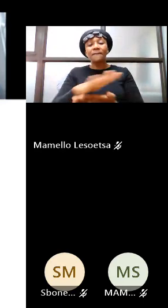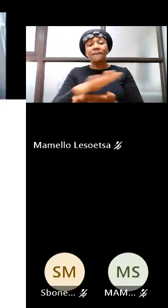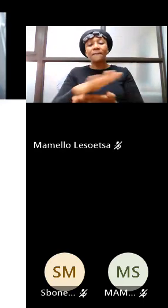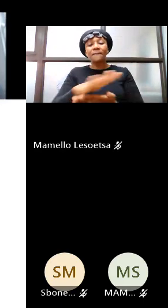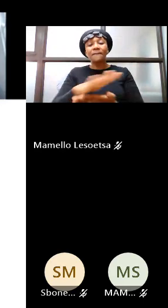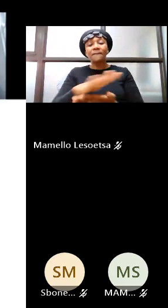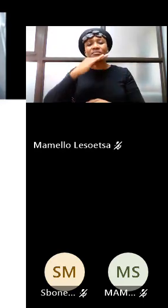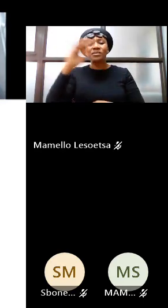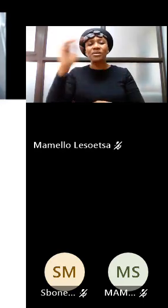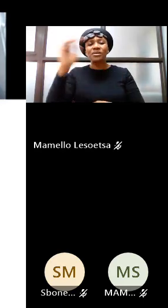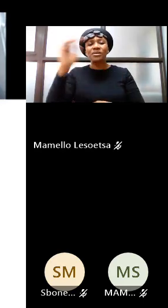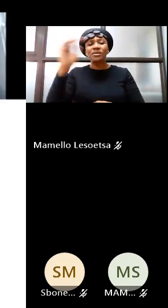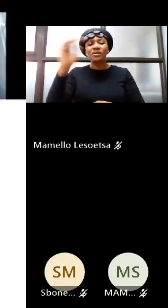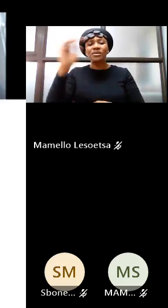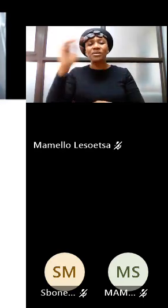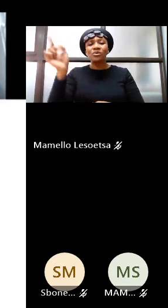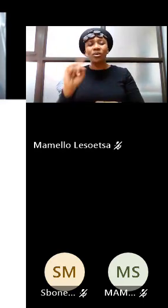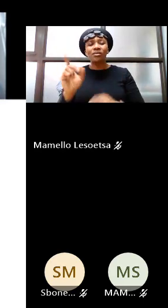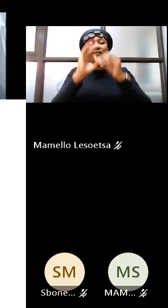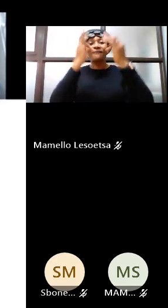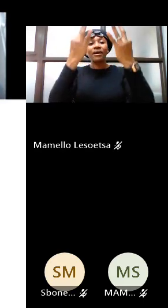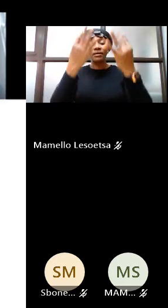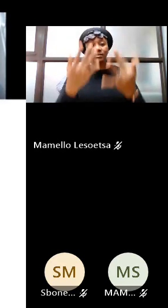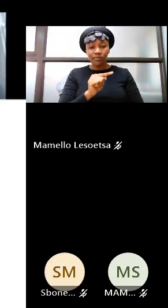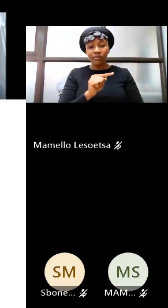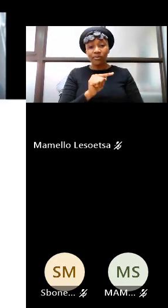the factors that are